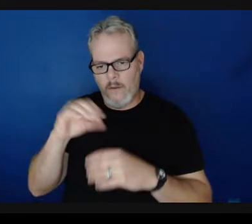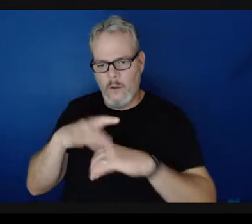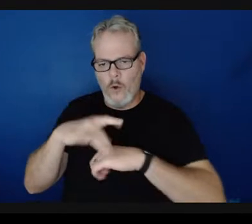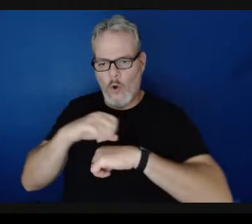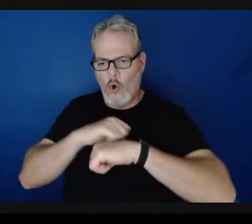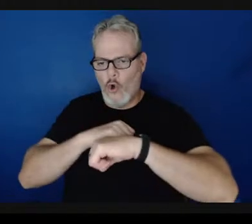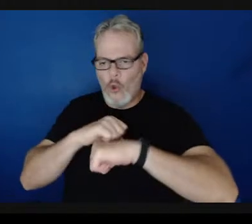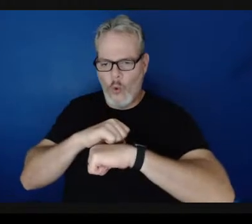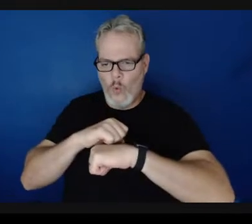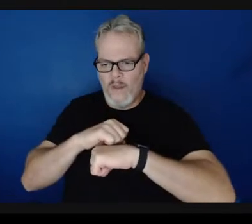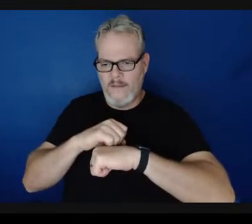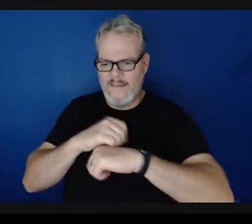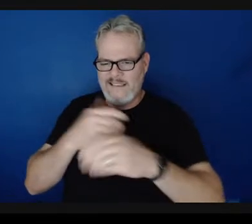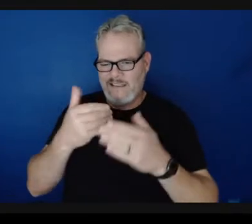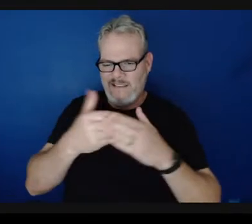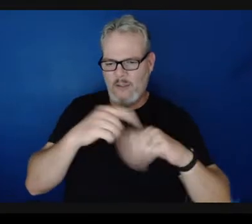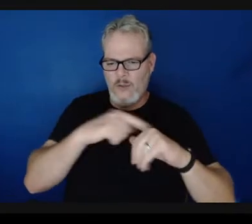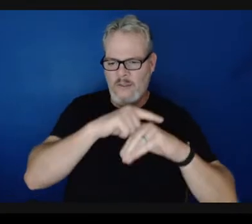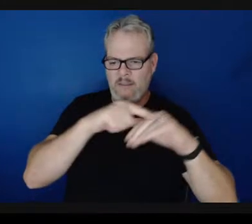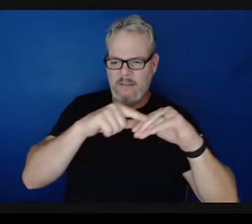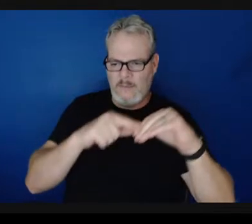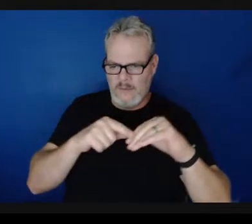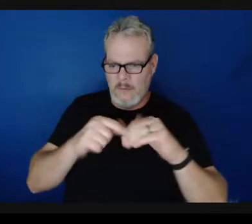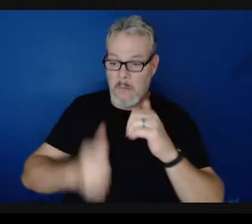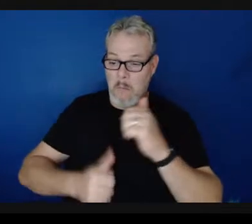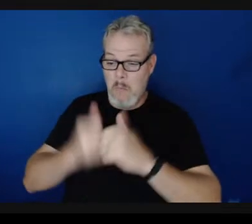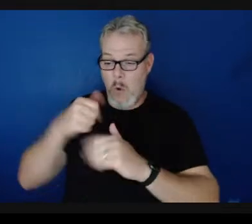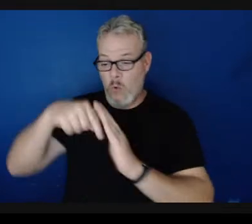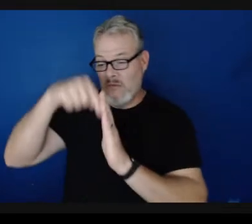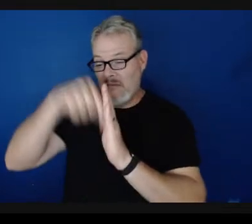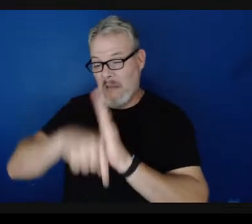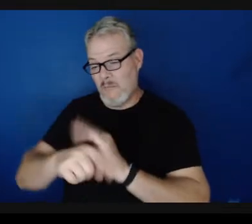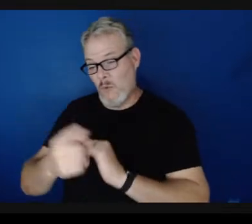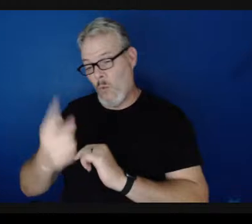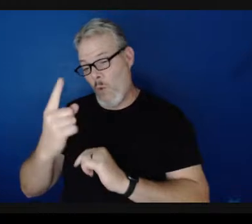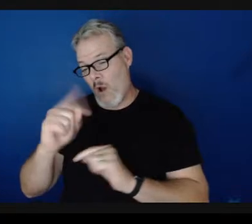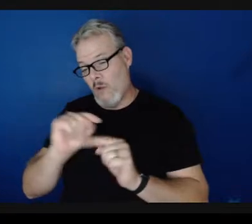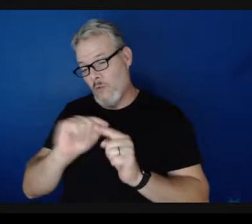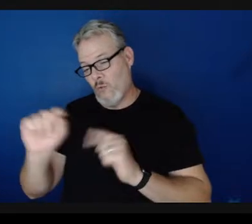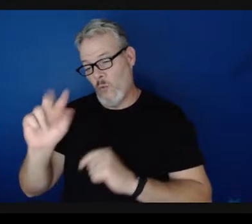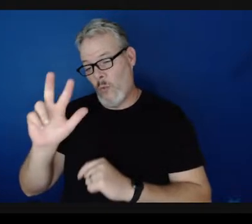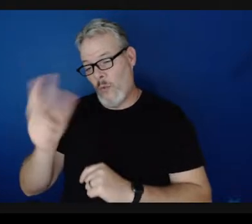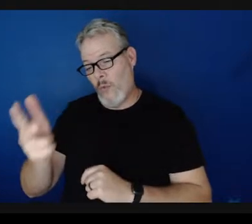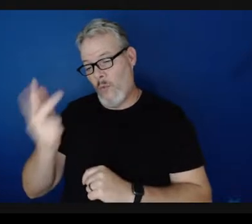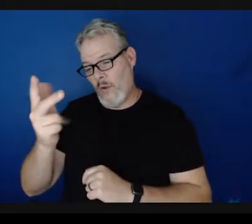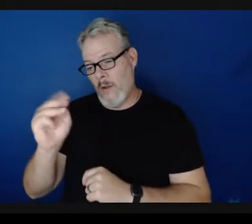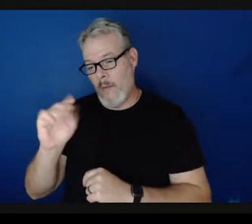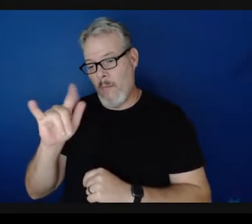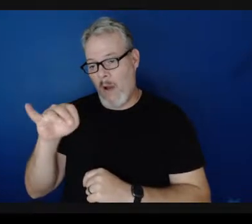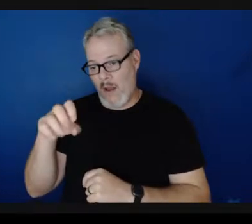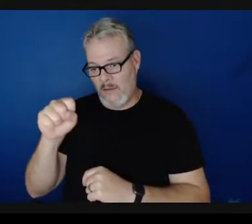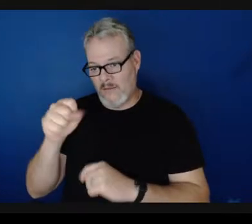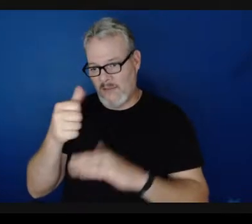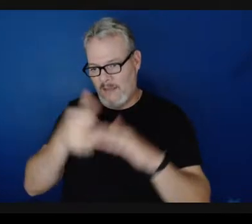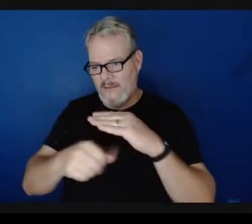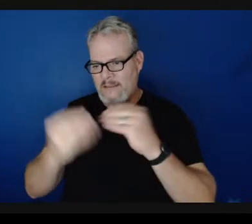at depths of 1 to 3 miles under the surface, and most below magnitude 2. And we highlighted the ones that were above just